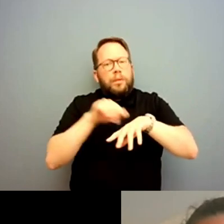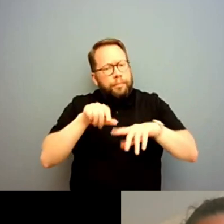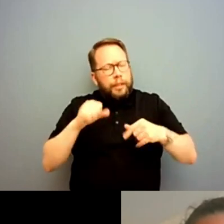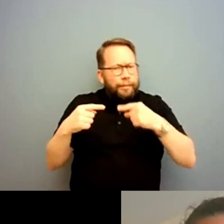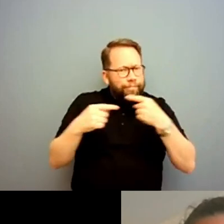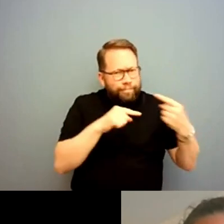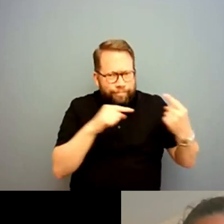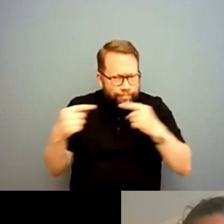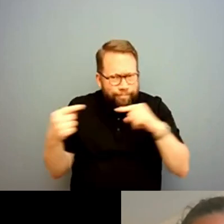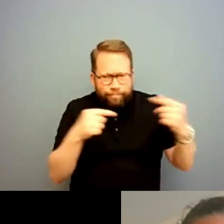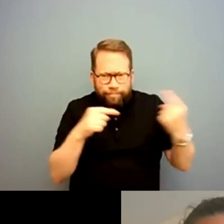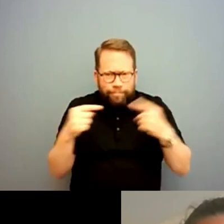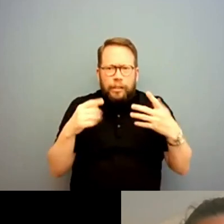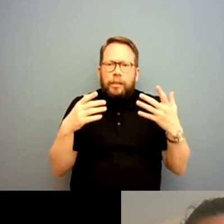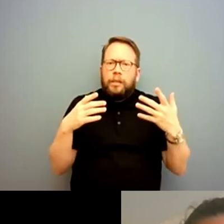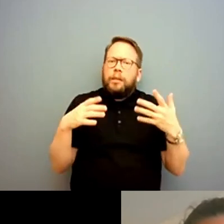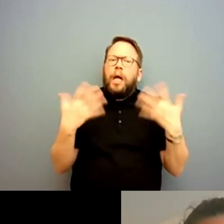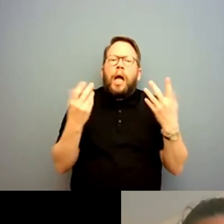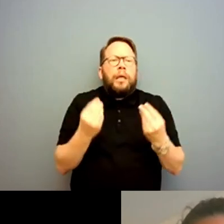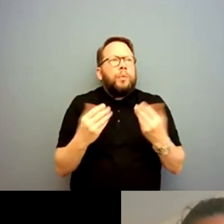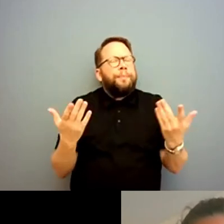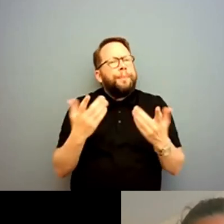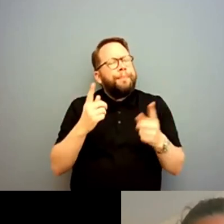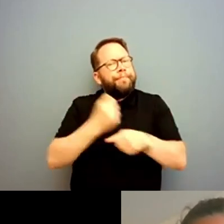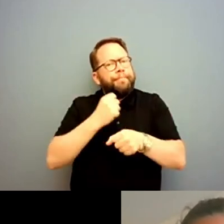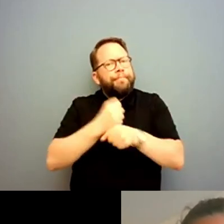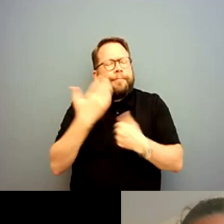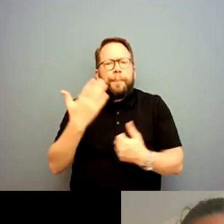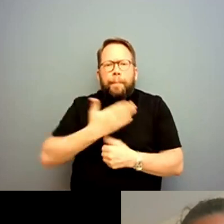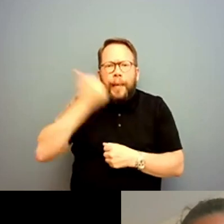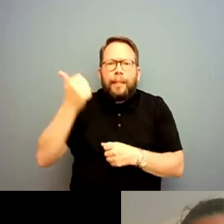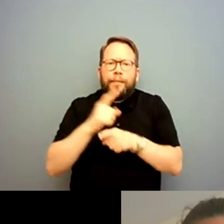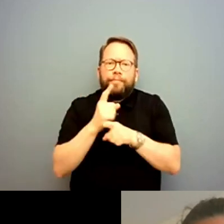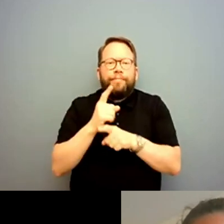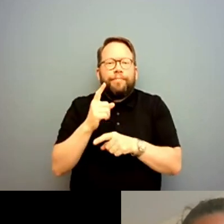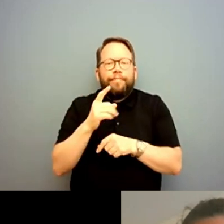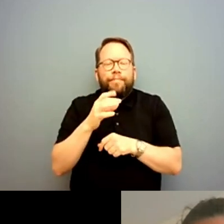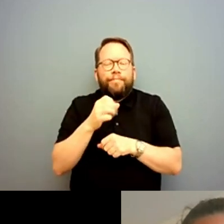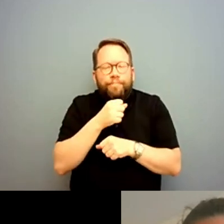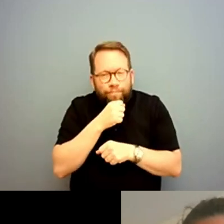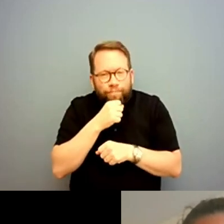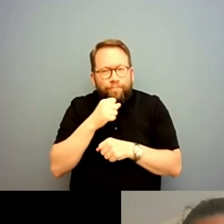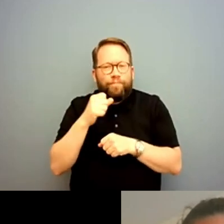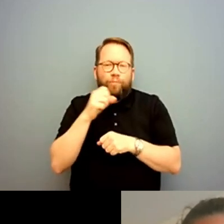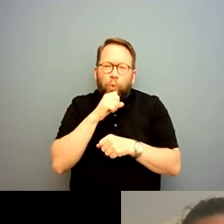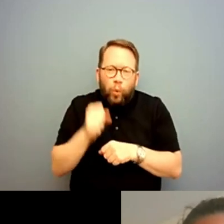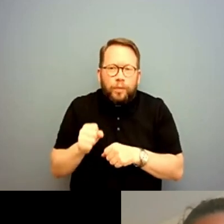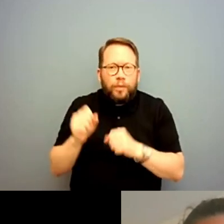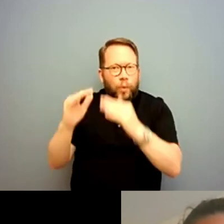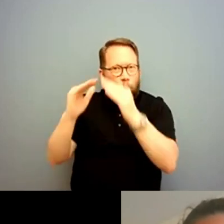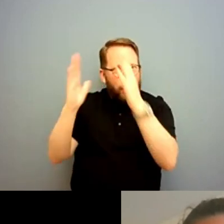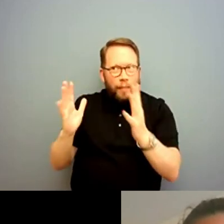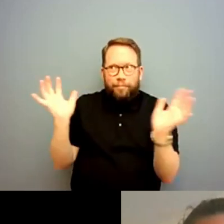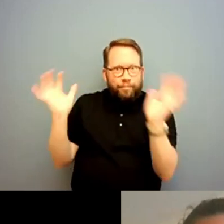an issue when we eventually get round to drafting the Treaty on the Rights of Older People, which I hope is